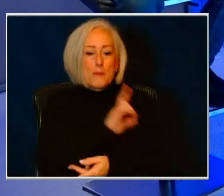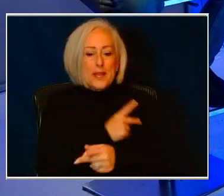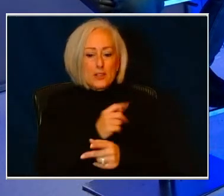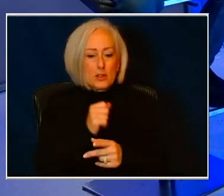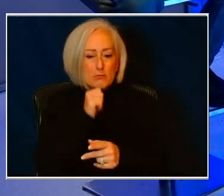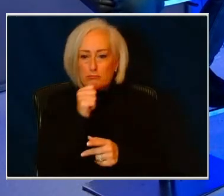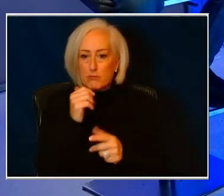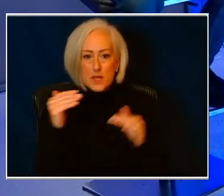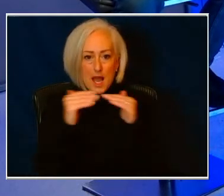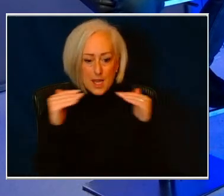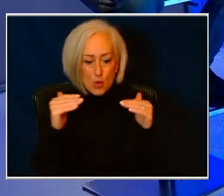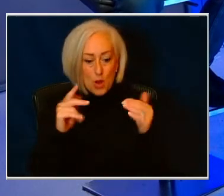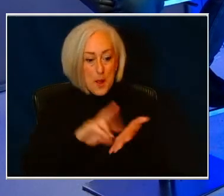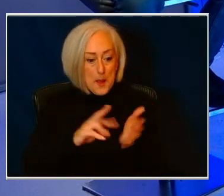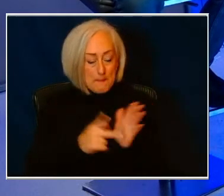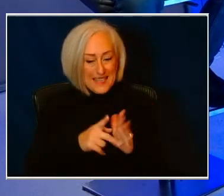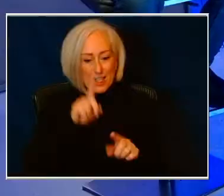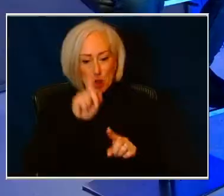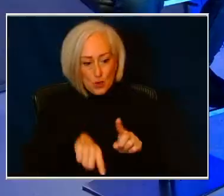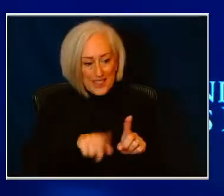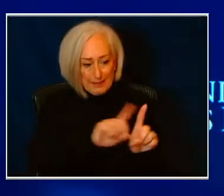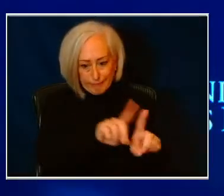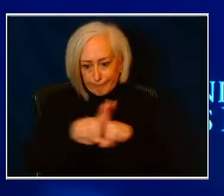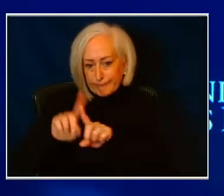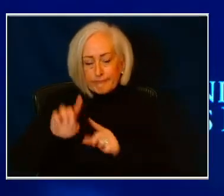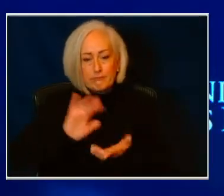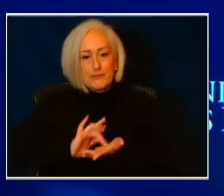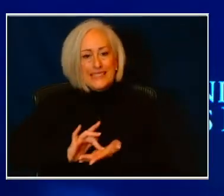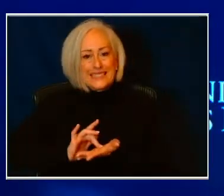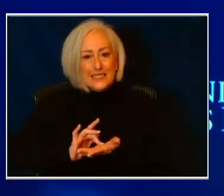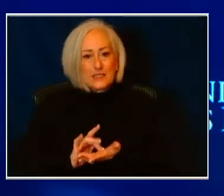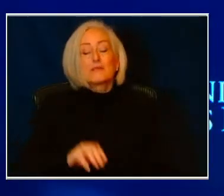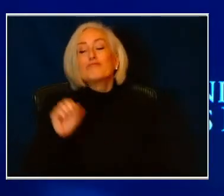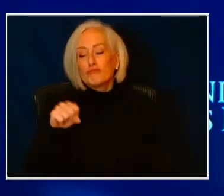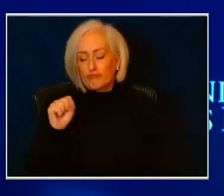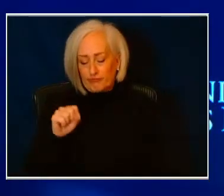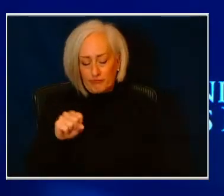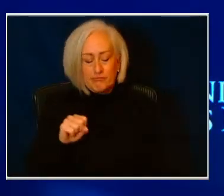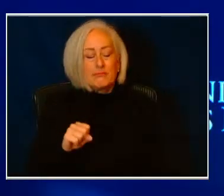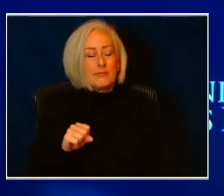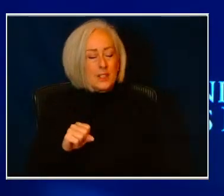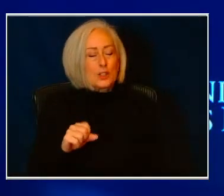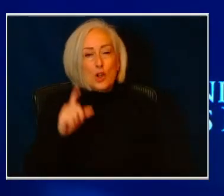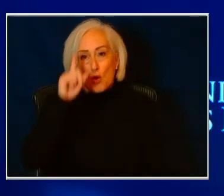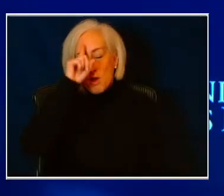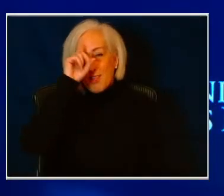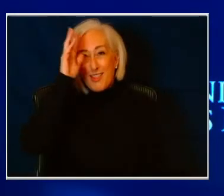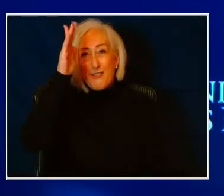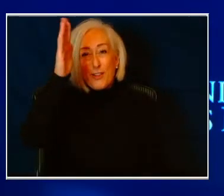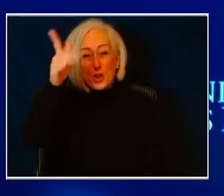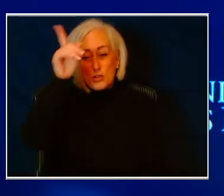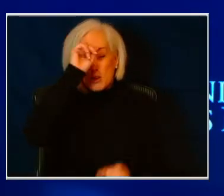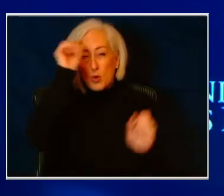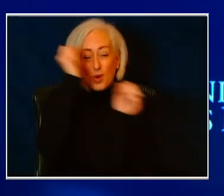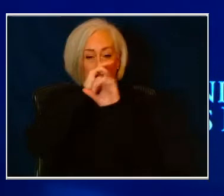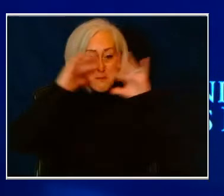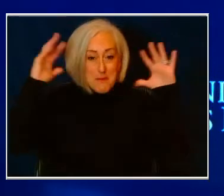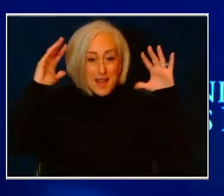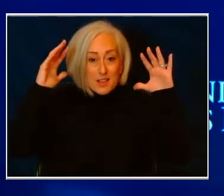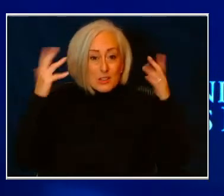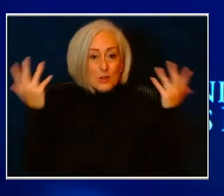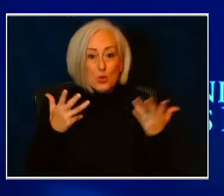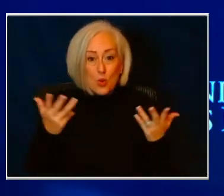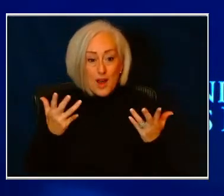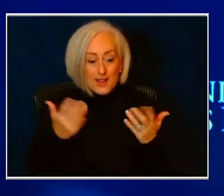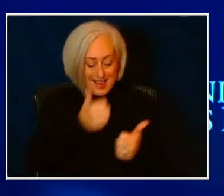specific medications, correct? Right. Yep. Yeah, so the future that we imagine is one where patients are each